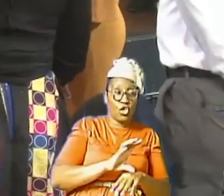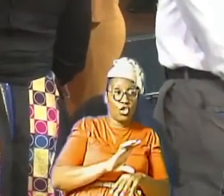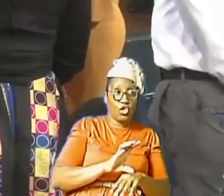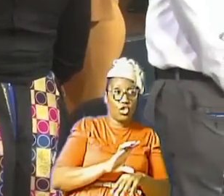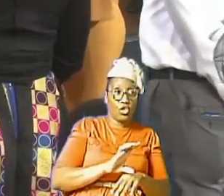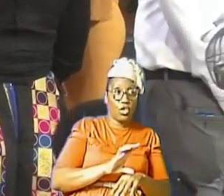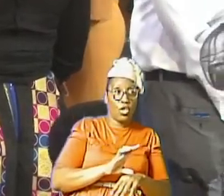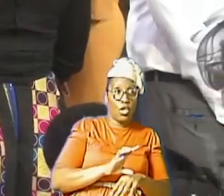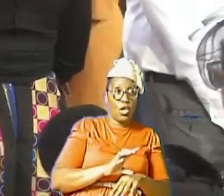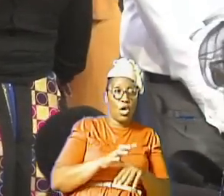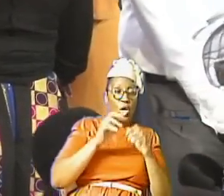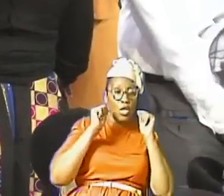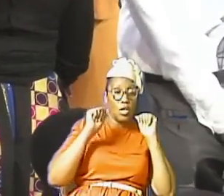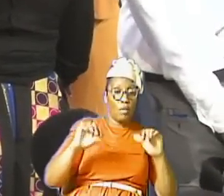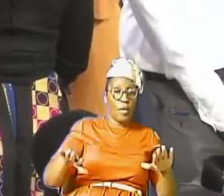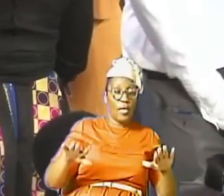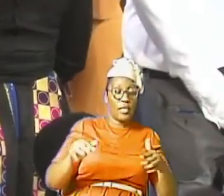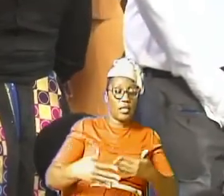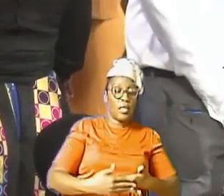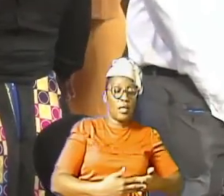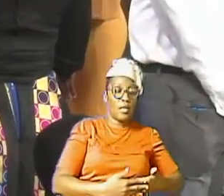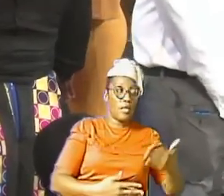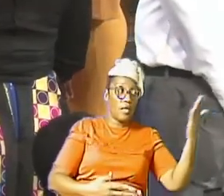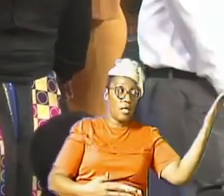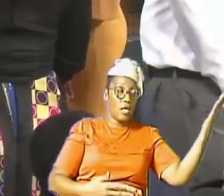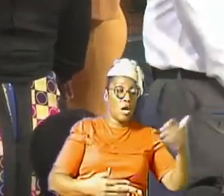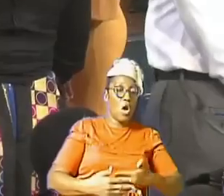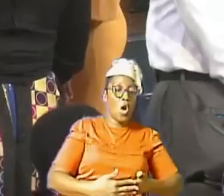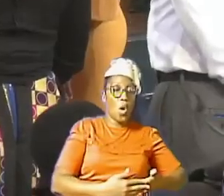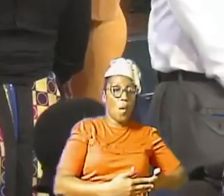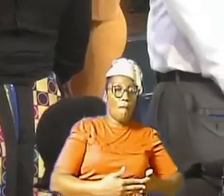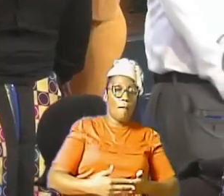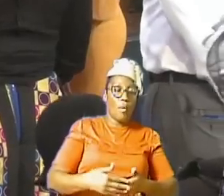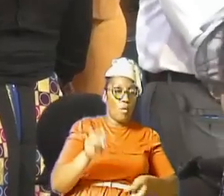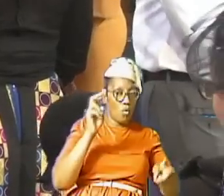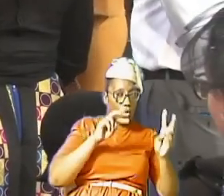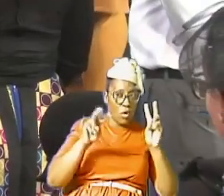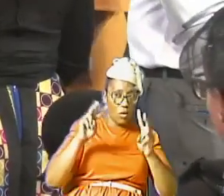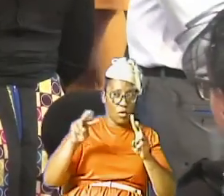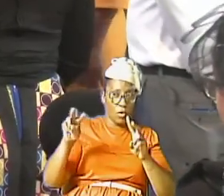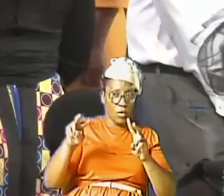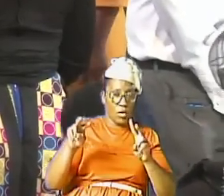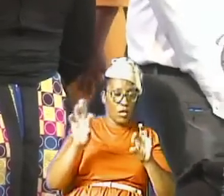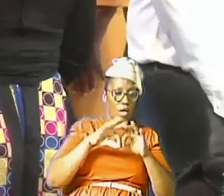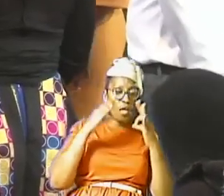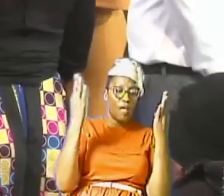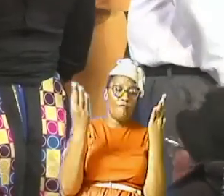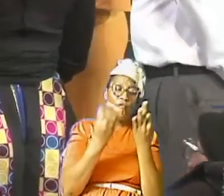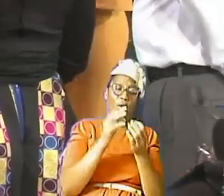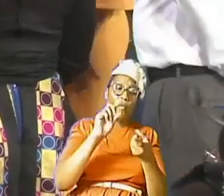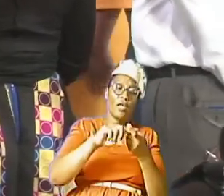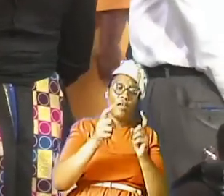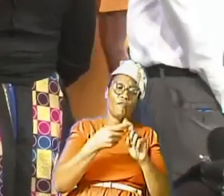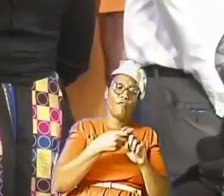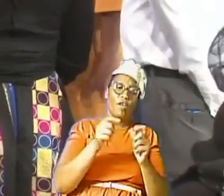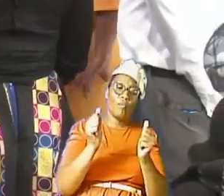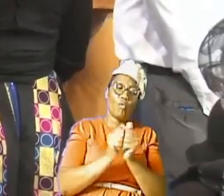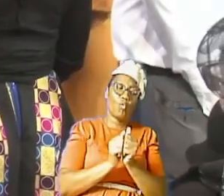God to dedicate your child. We observe that you have families and friends with